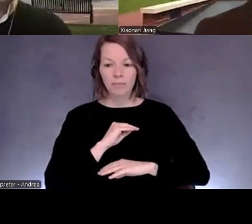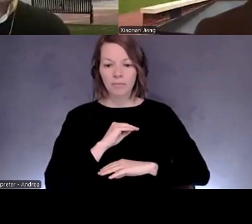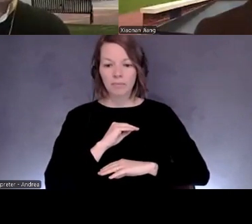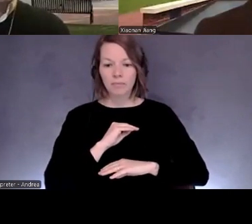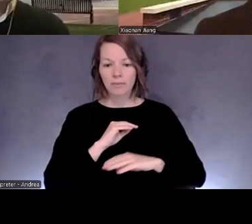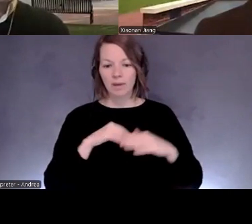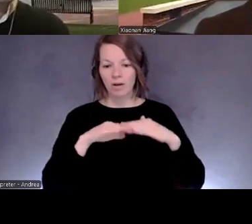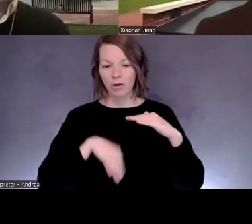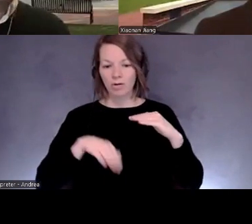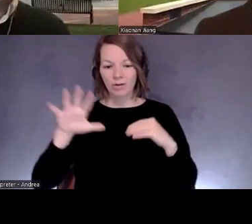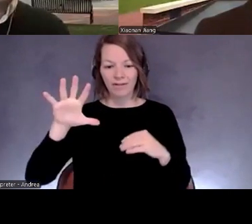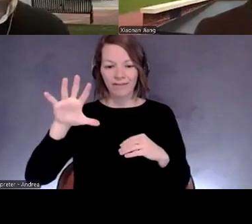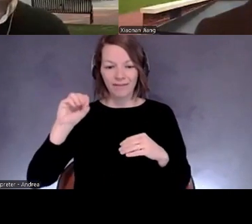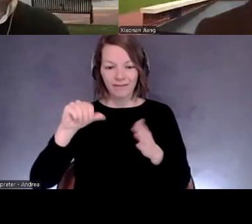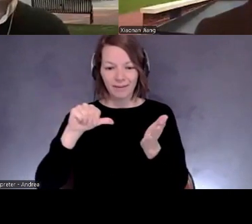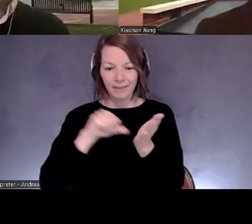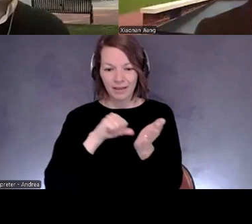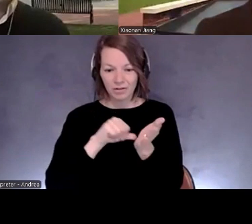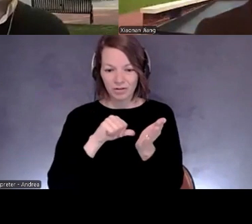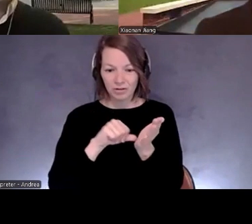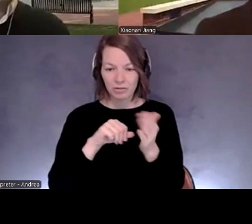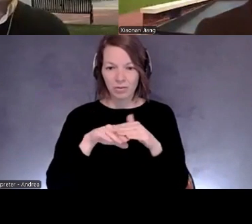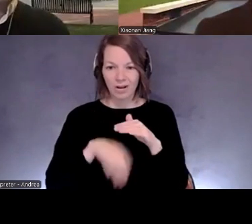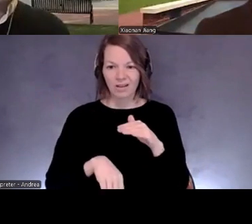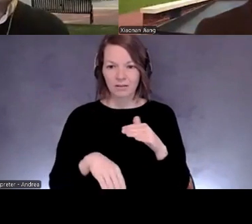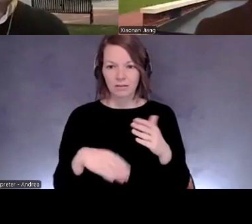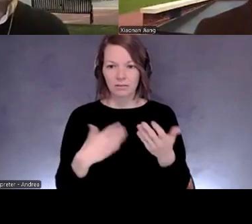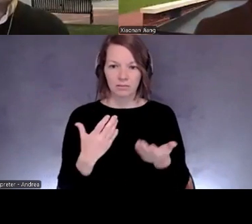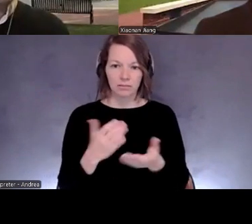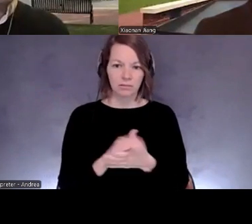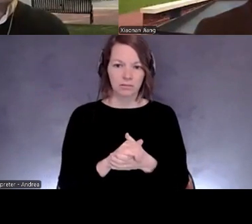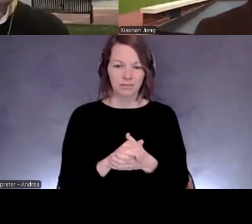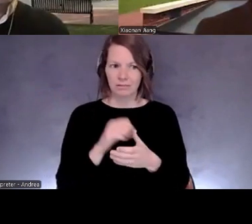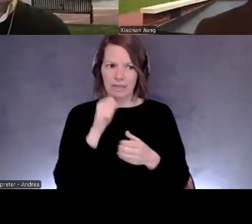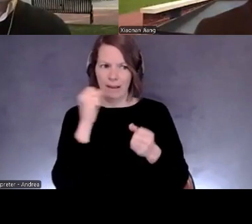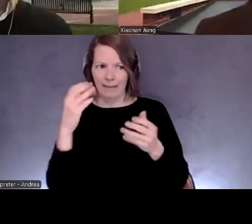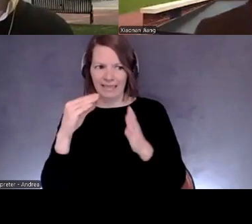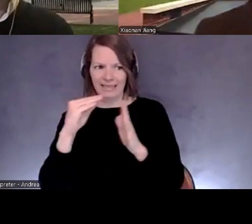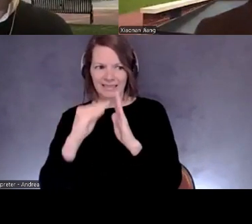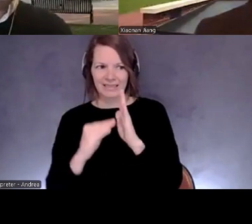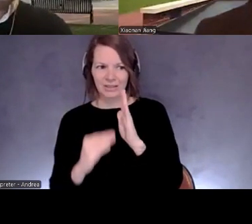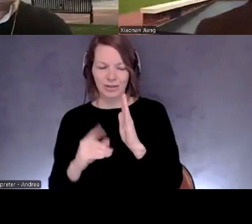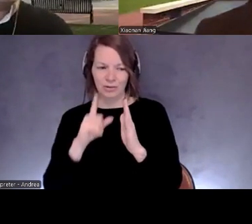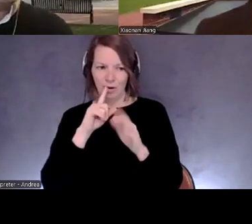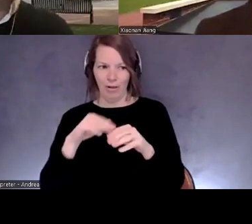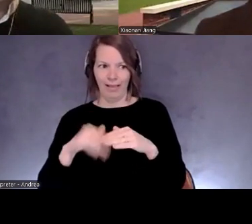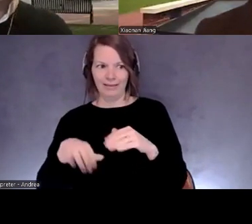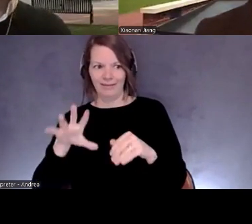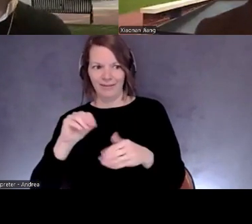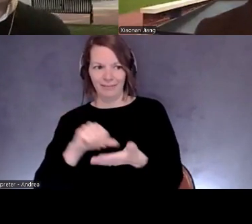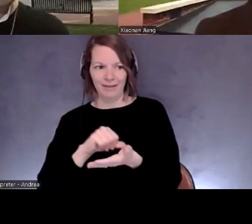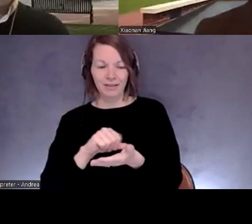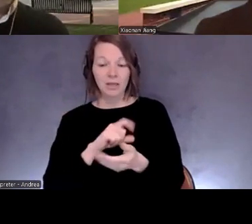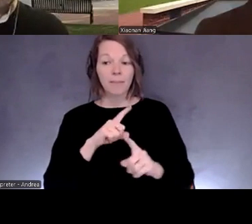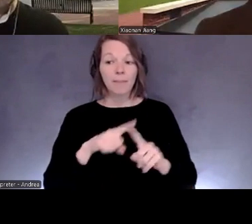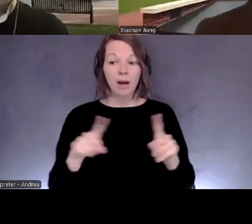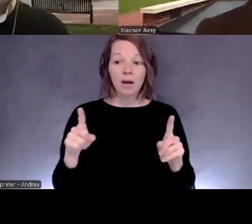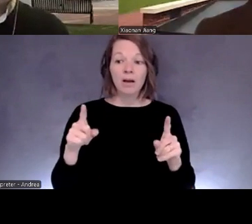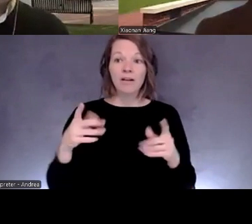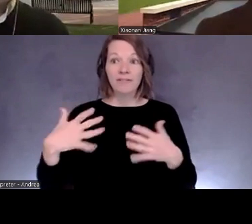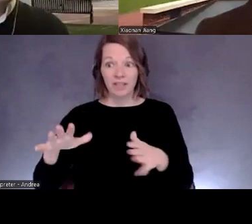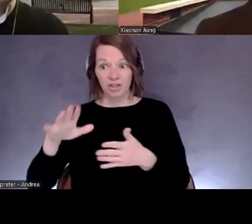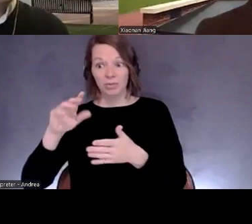be under 50 pages or less. So not many dissertations are less than that. But if once you're finished